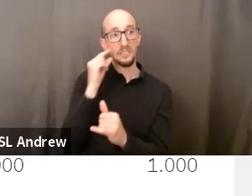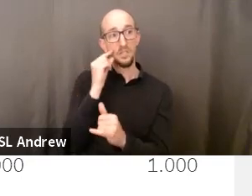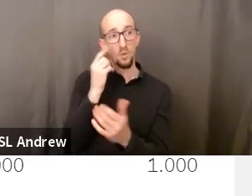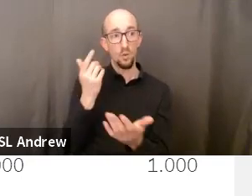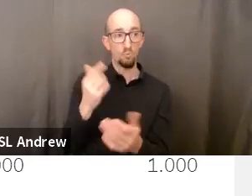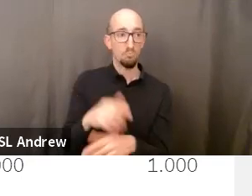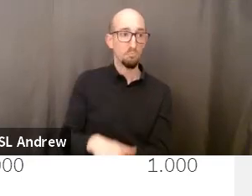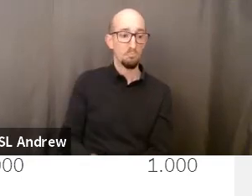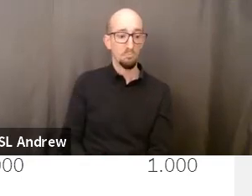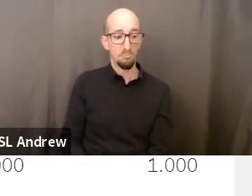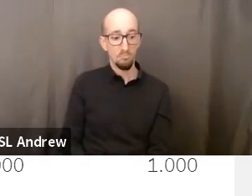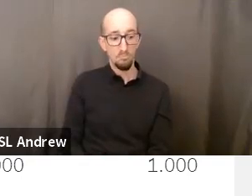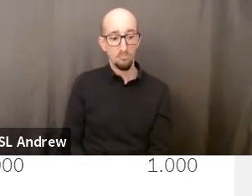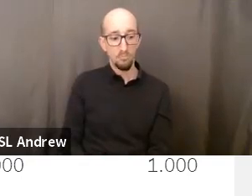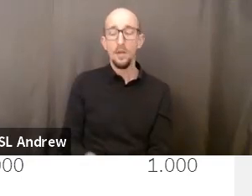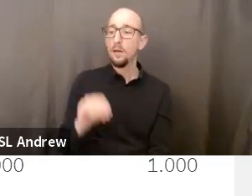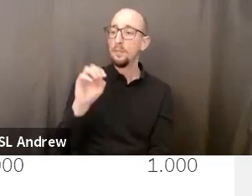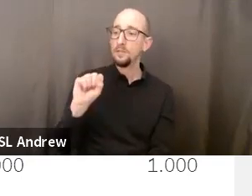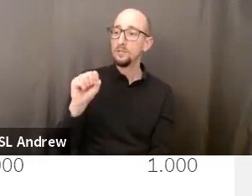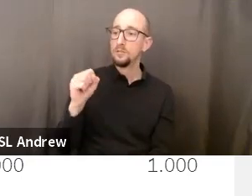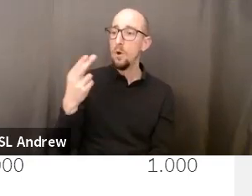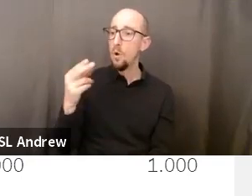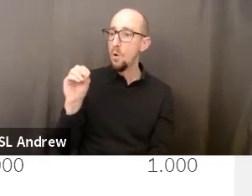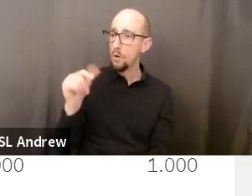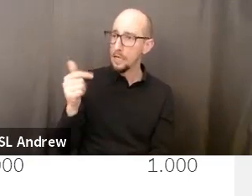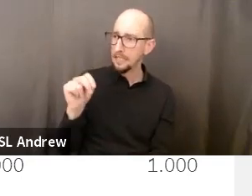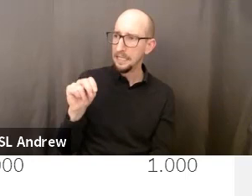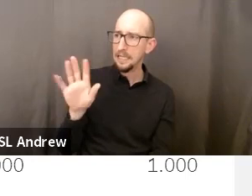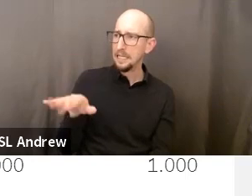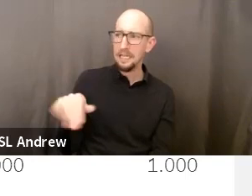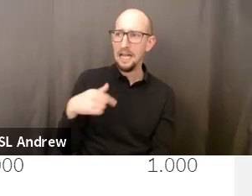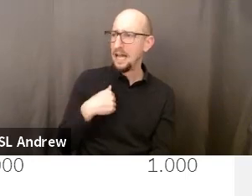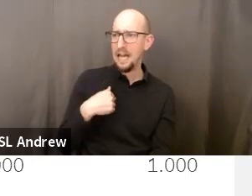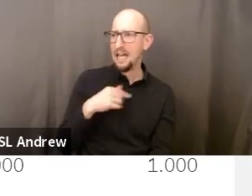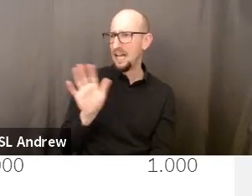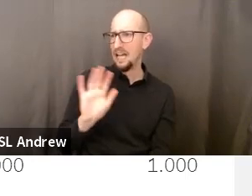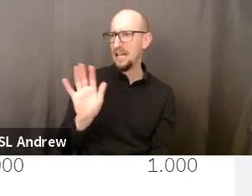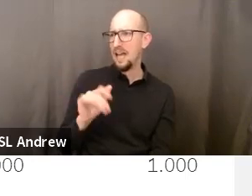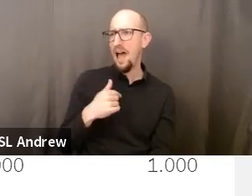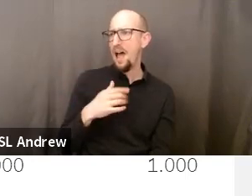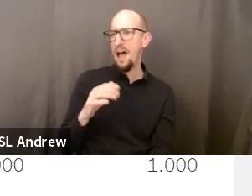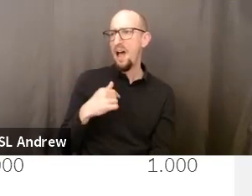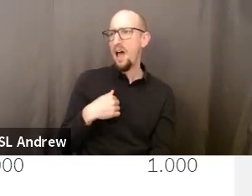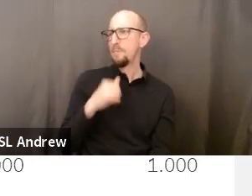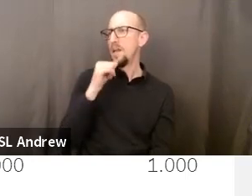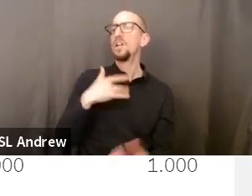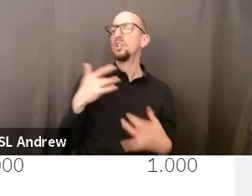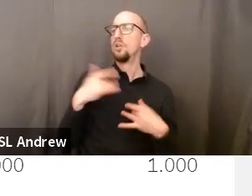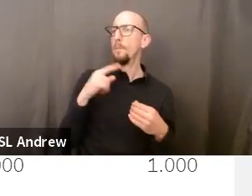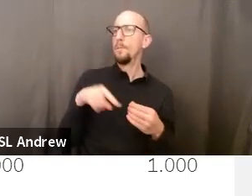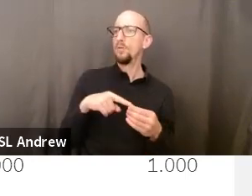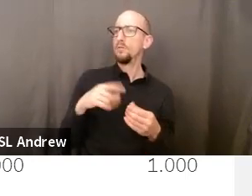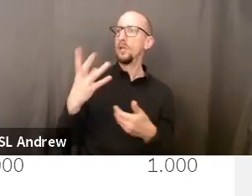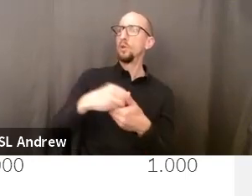So Ms. Hogan, I don't know necessarily that I would, that I have a concern about it being included. I